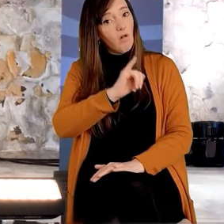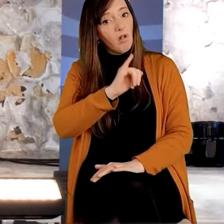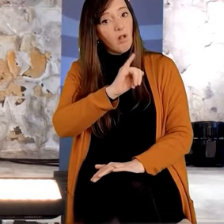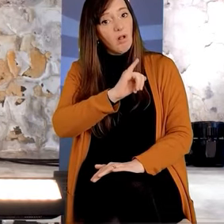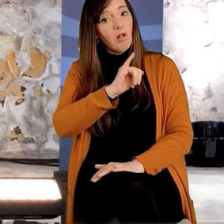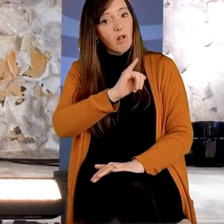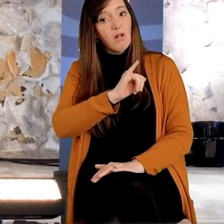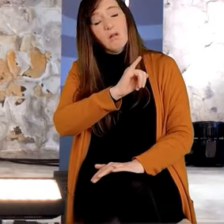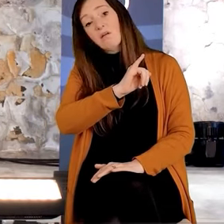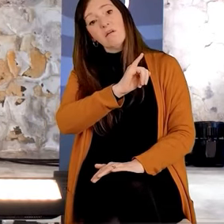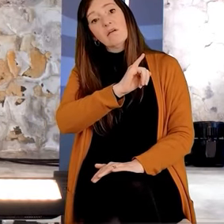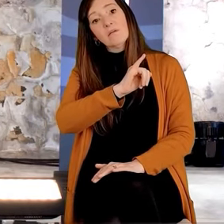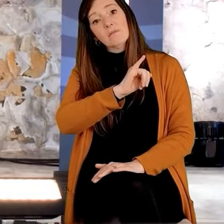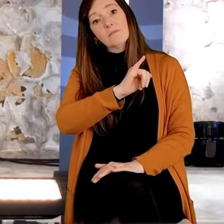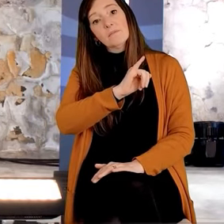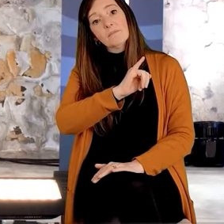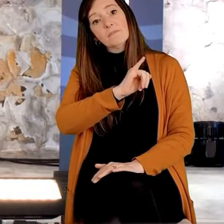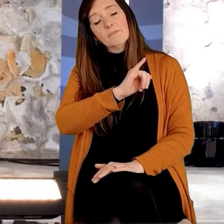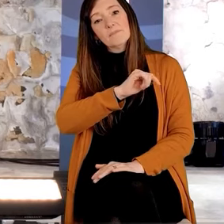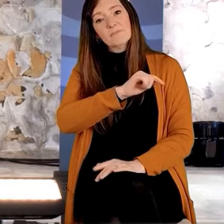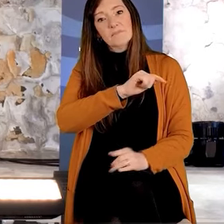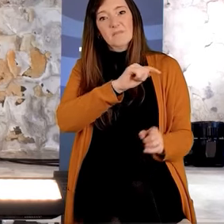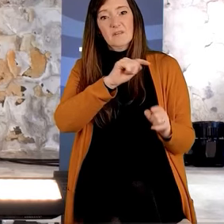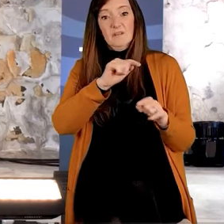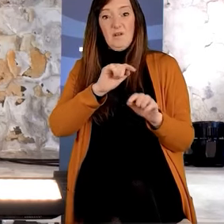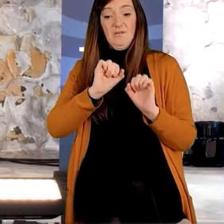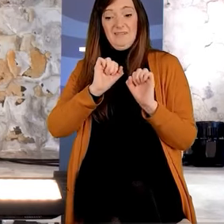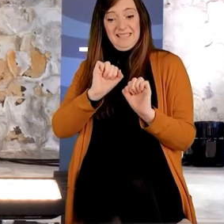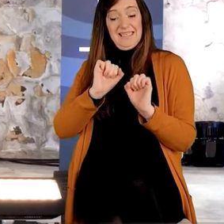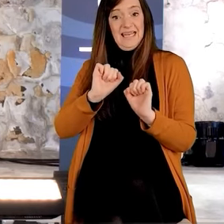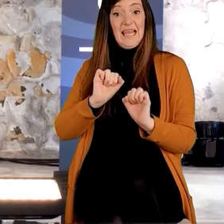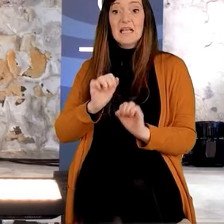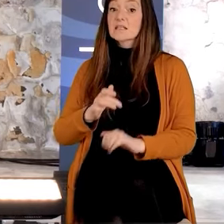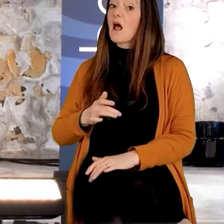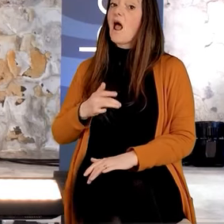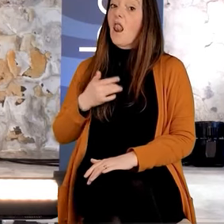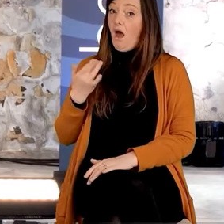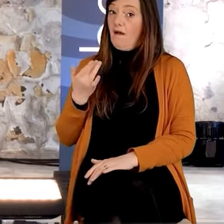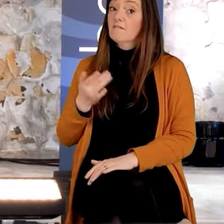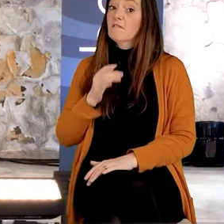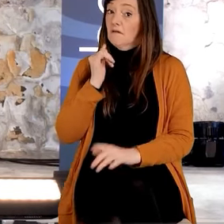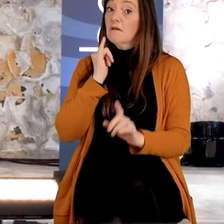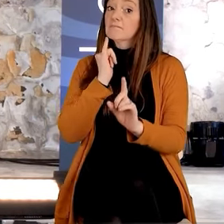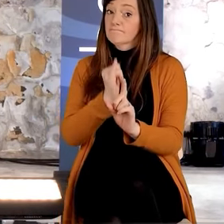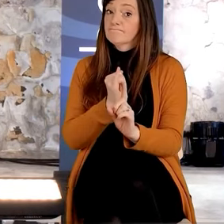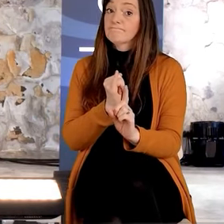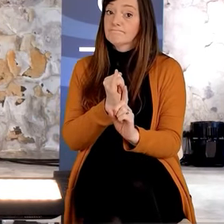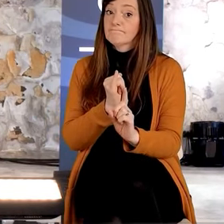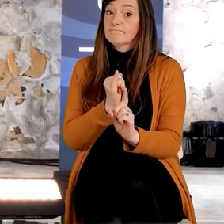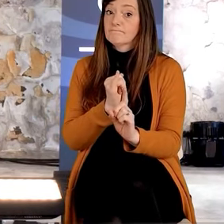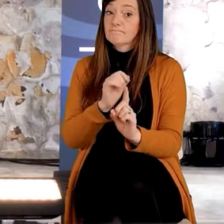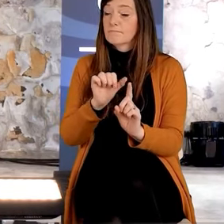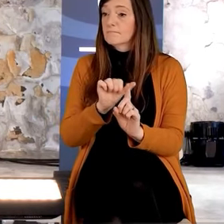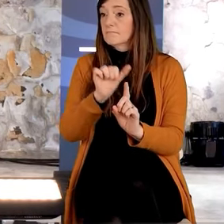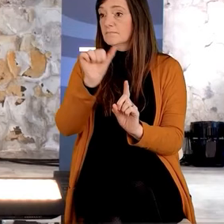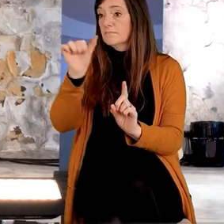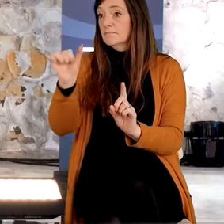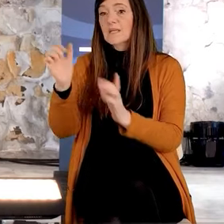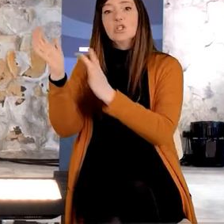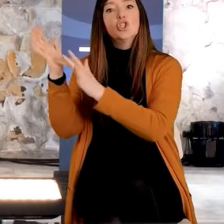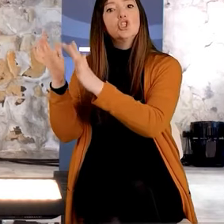worst Hollywood film producers seem like angels by comparison. So there were times when David was guilty of all these